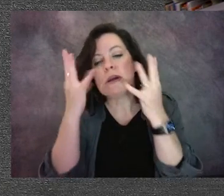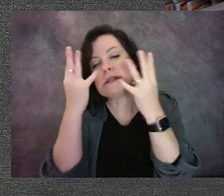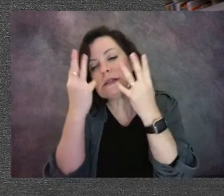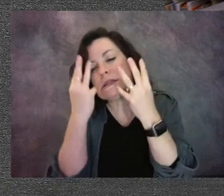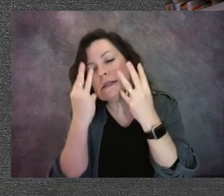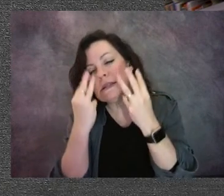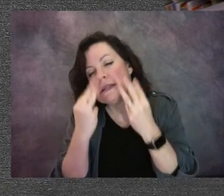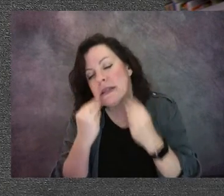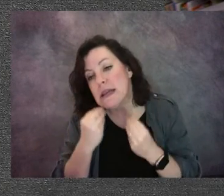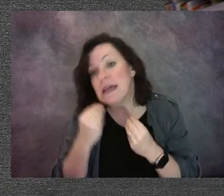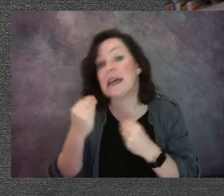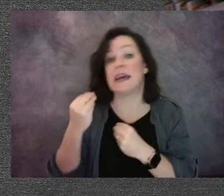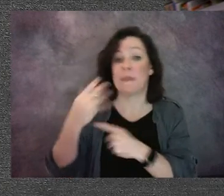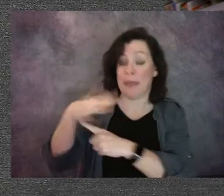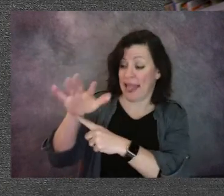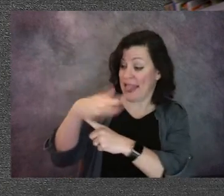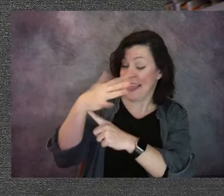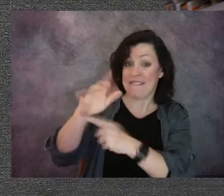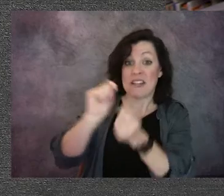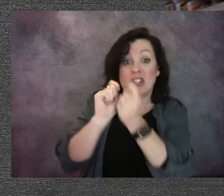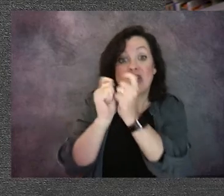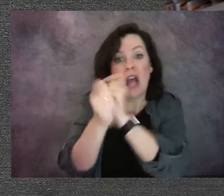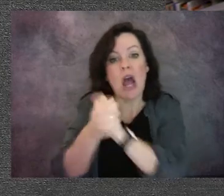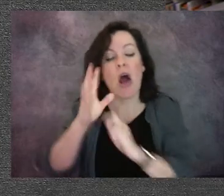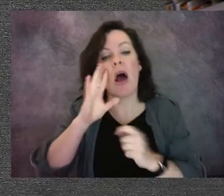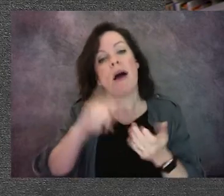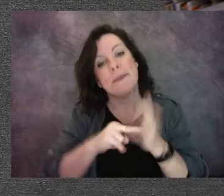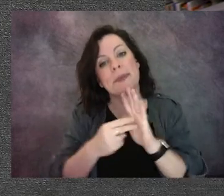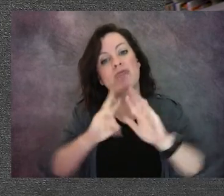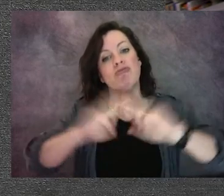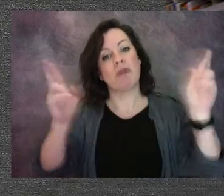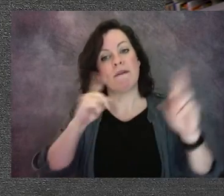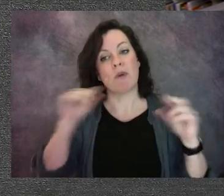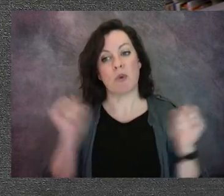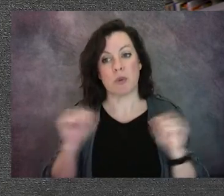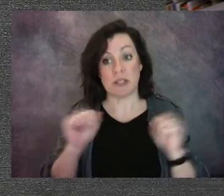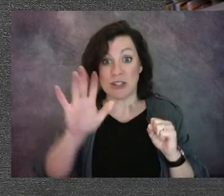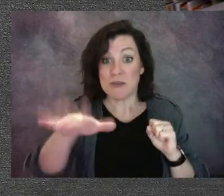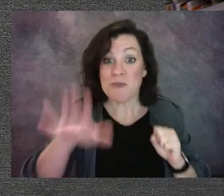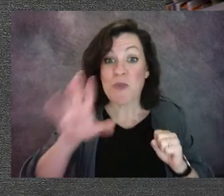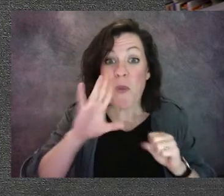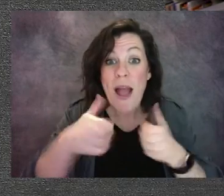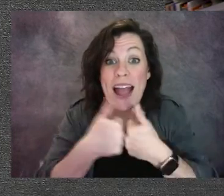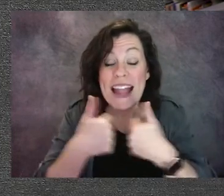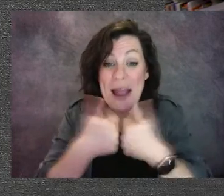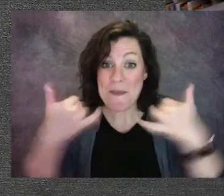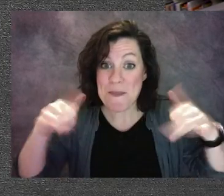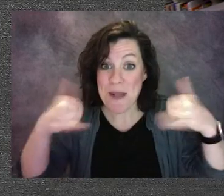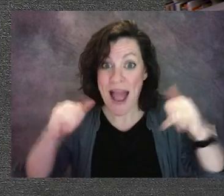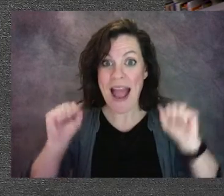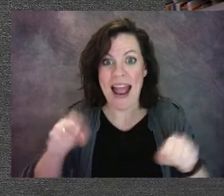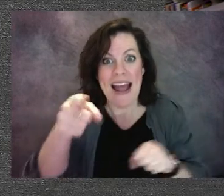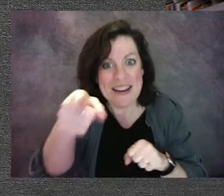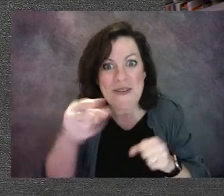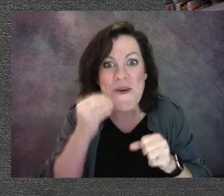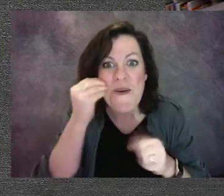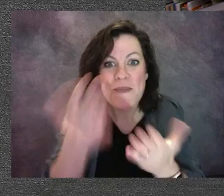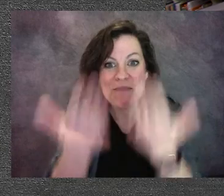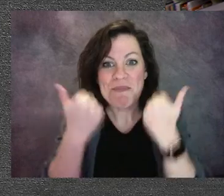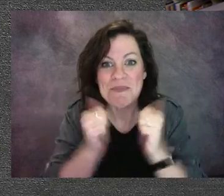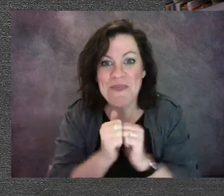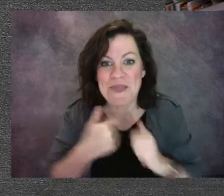little finger play about autumn leaves? Yeah. Yeah, artists at home, do you want to join us for our finger play about